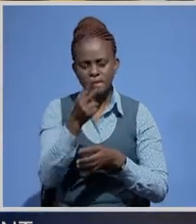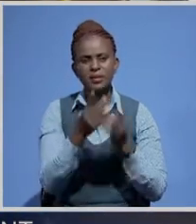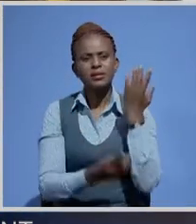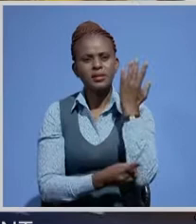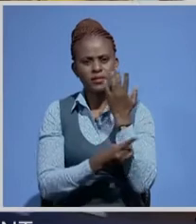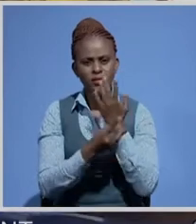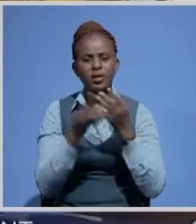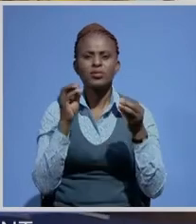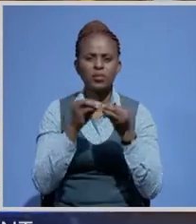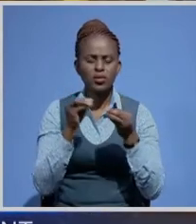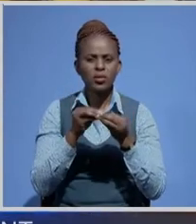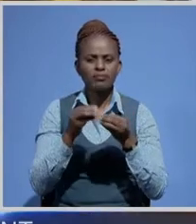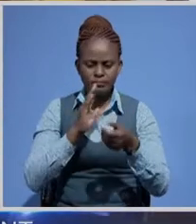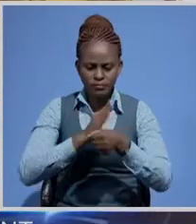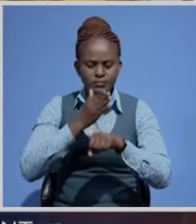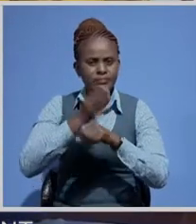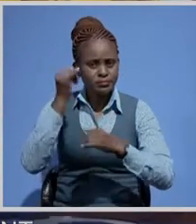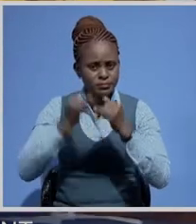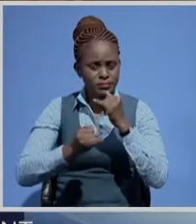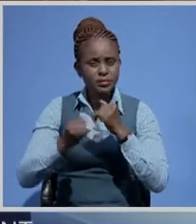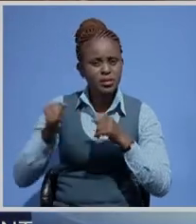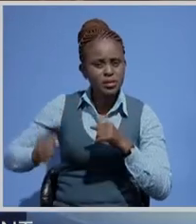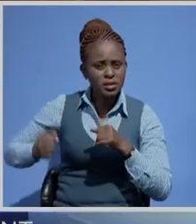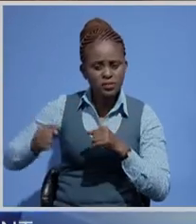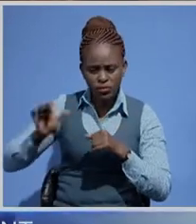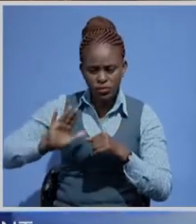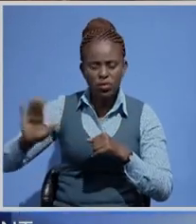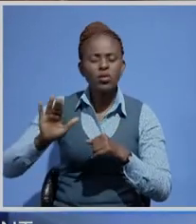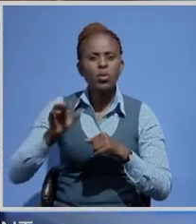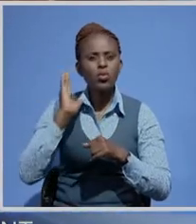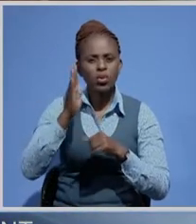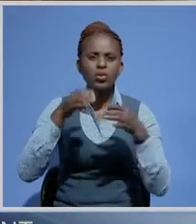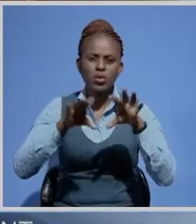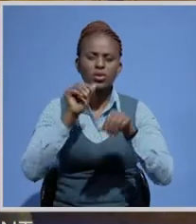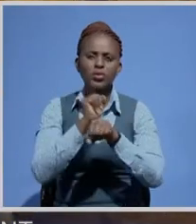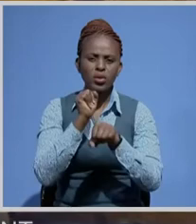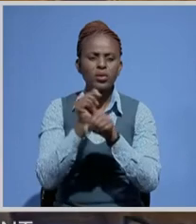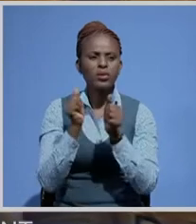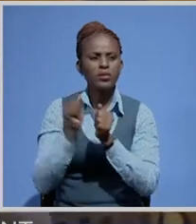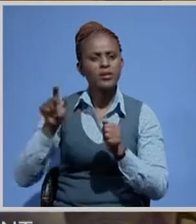And speaking earlier, Chief Munkanta said his chiefdom will continue working with the PF administration.